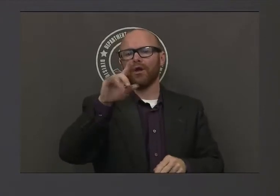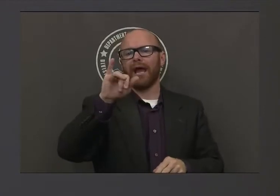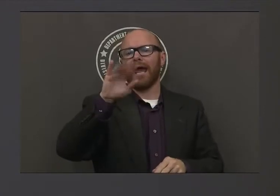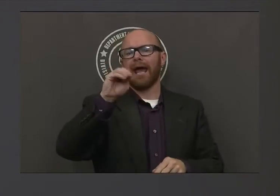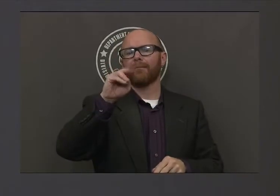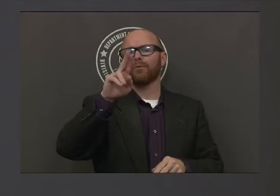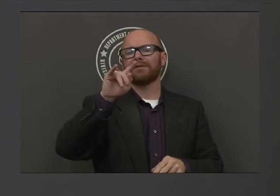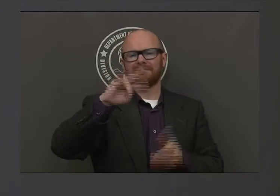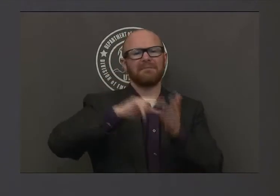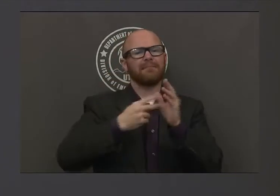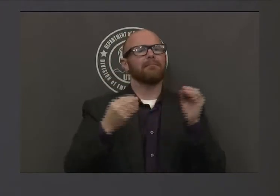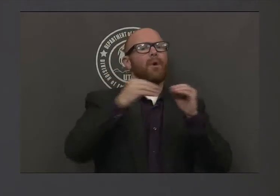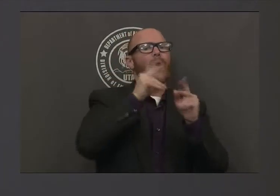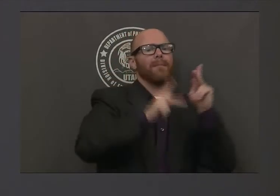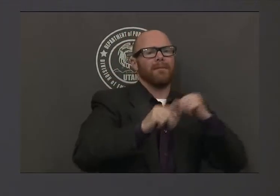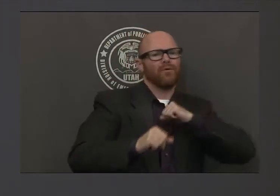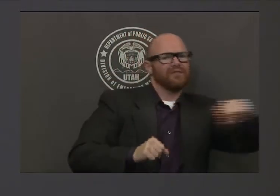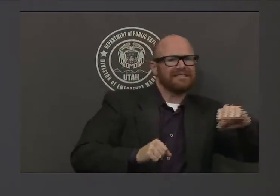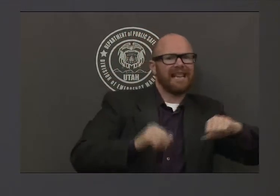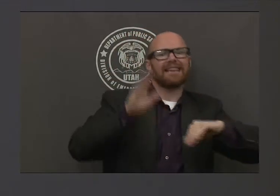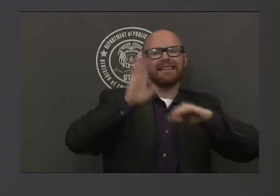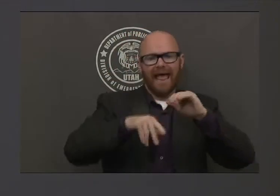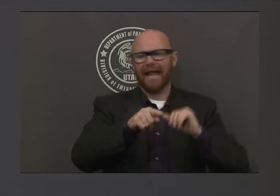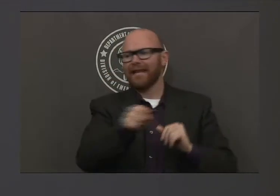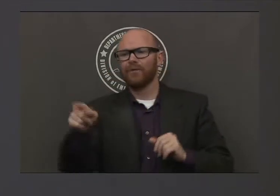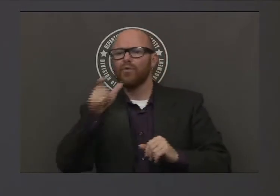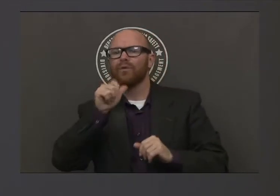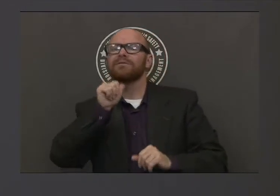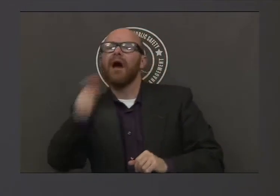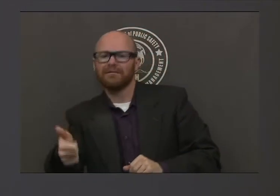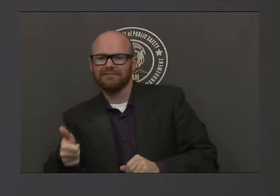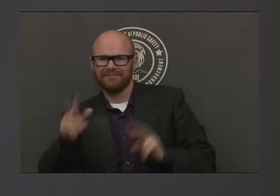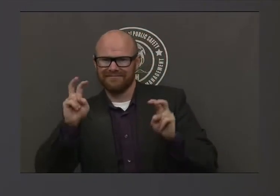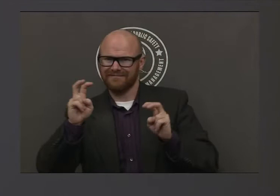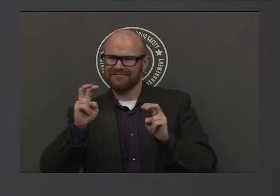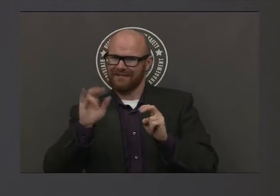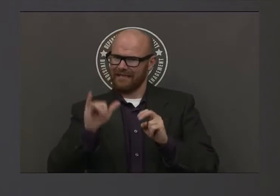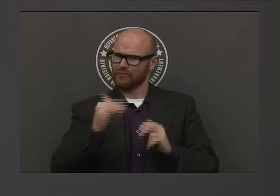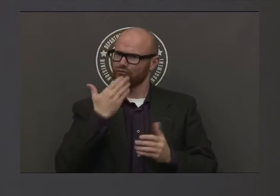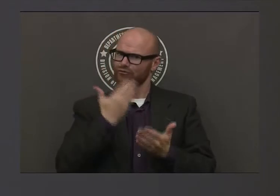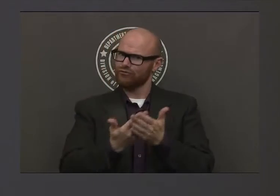it produced and out to the public as soon as we can. Next question.